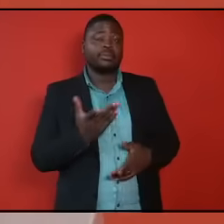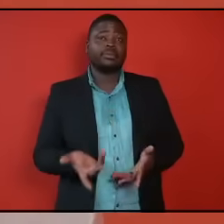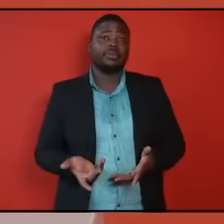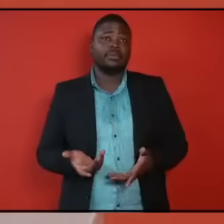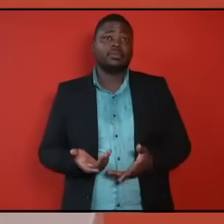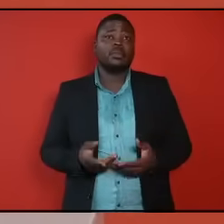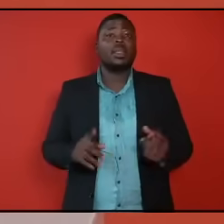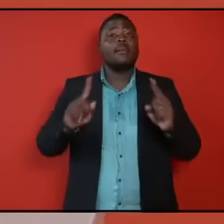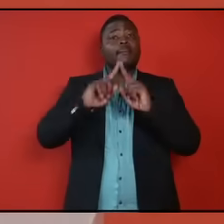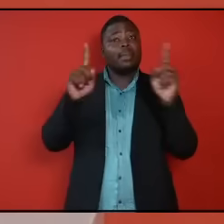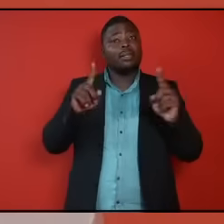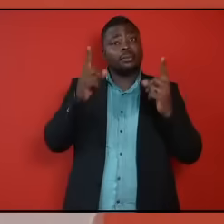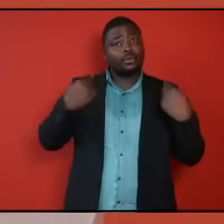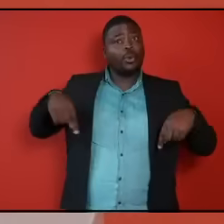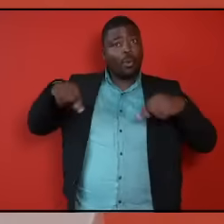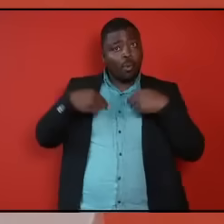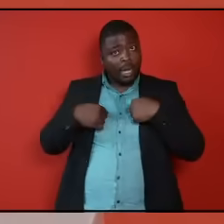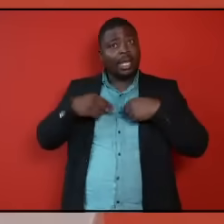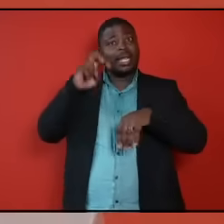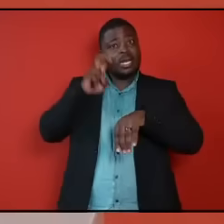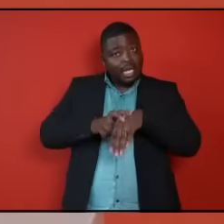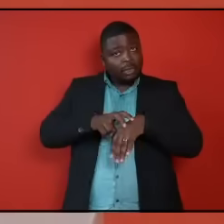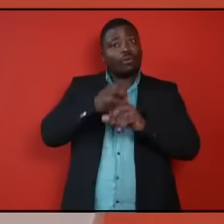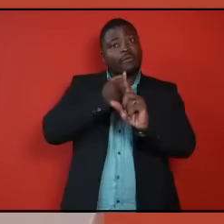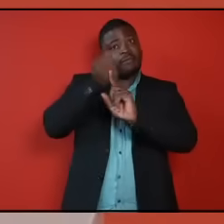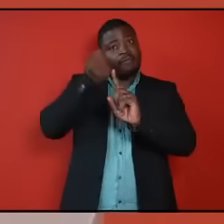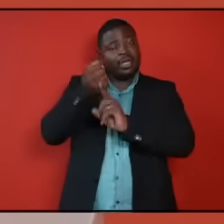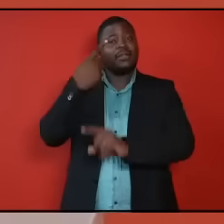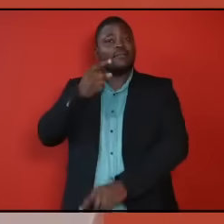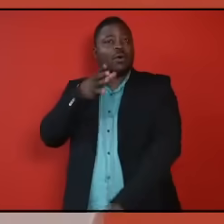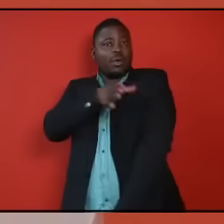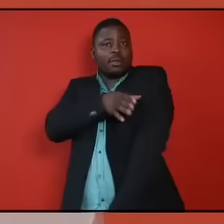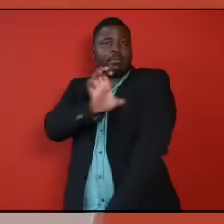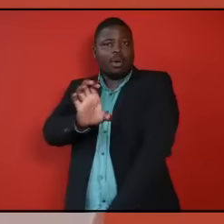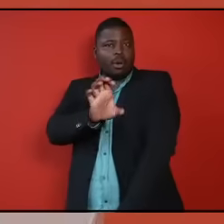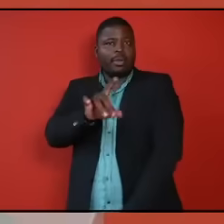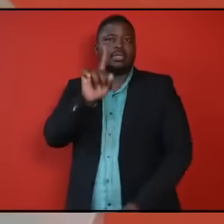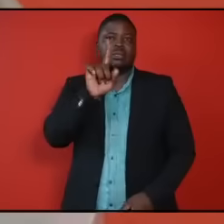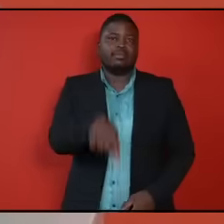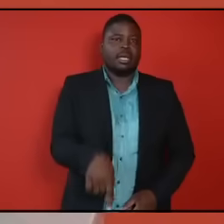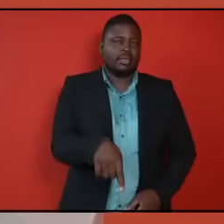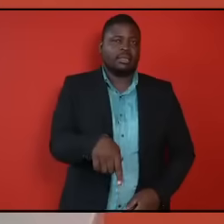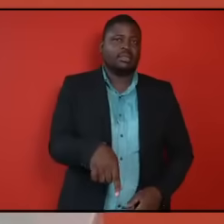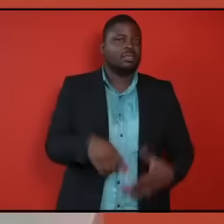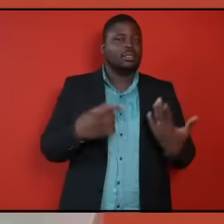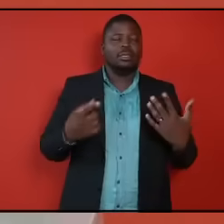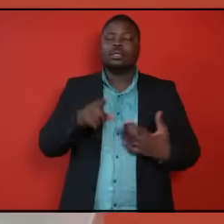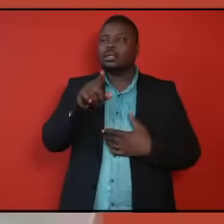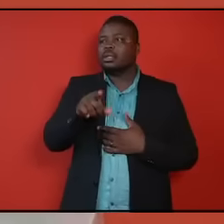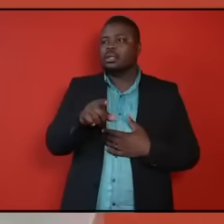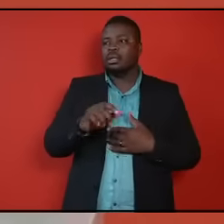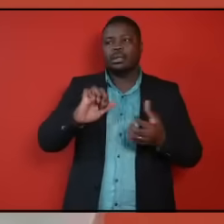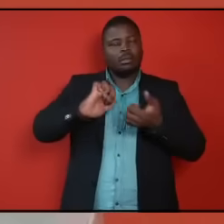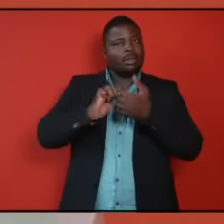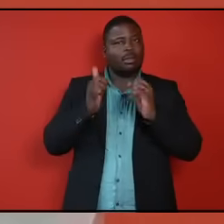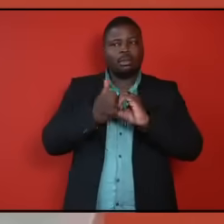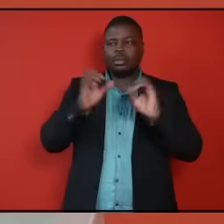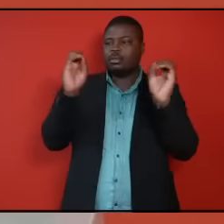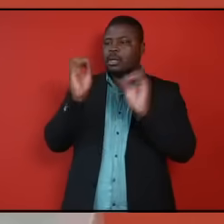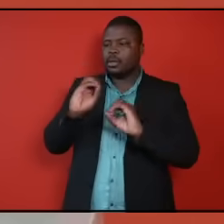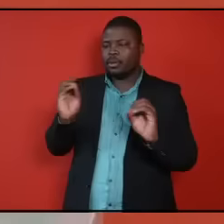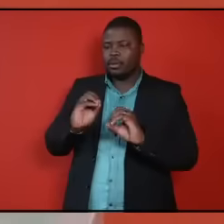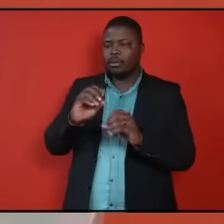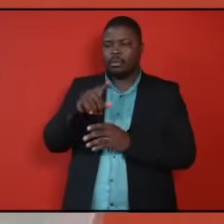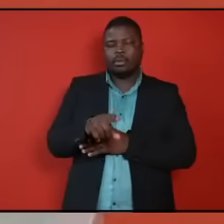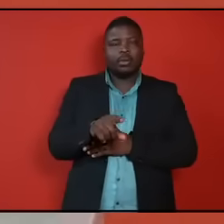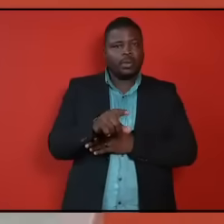We need to fight for empowerment of our people. There's nothing wrong to go in and say, just tell us, how many of